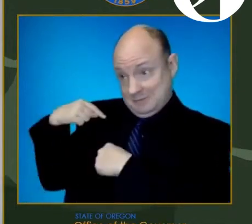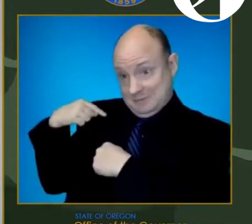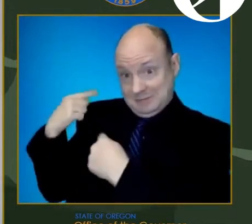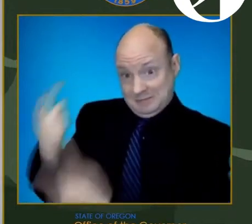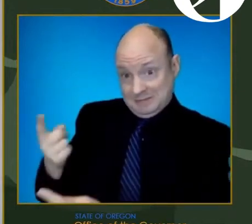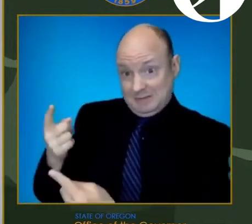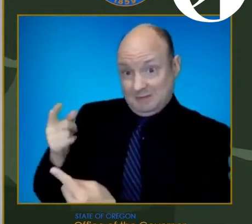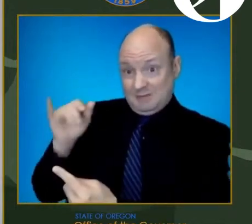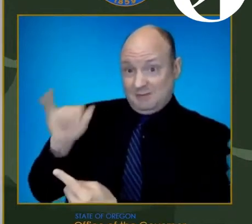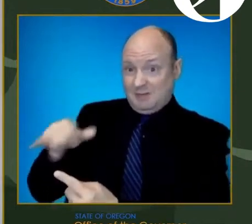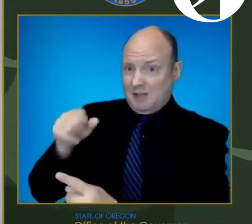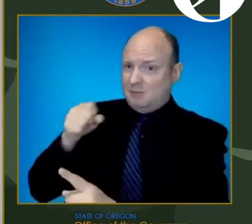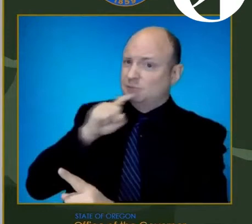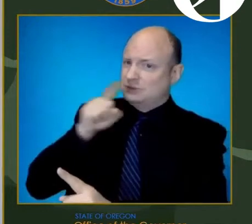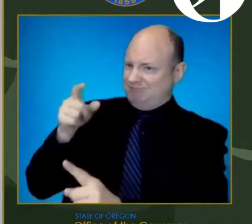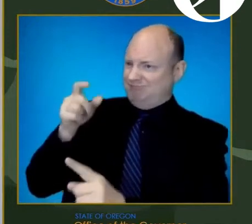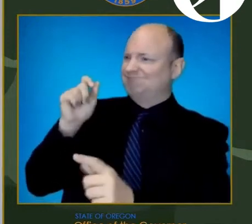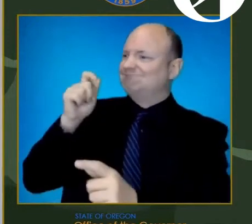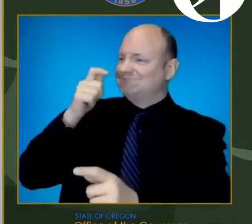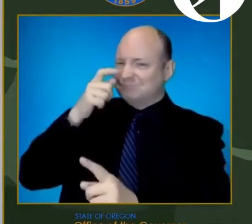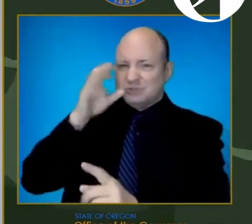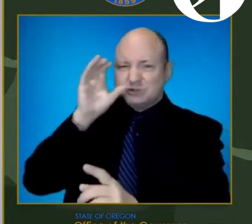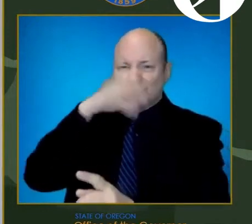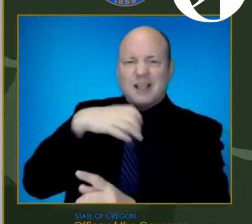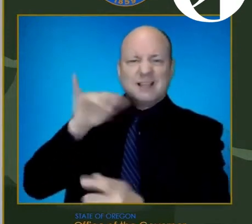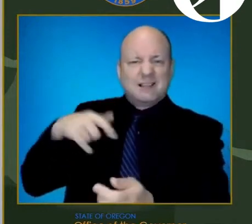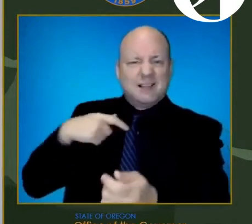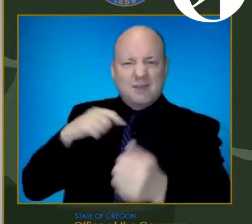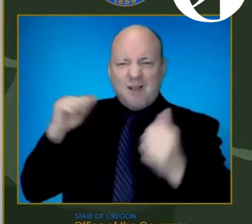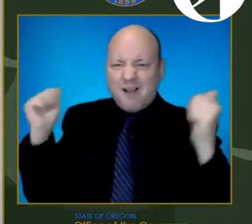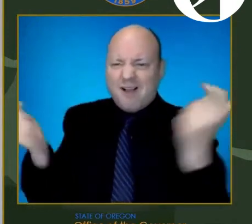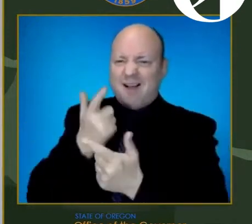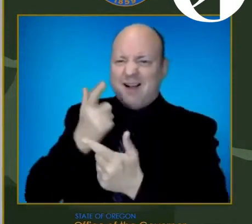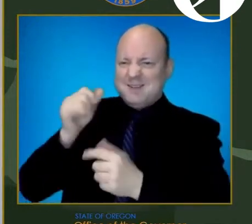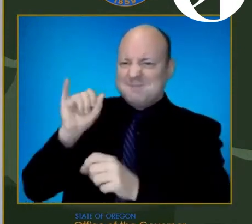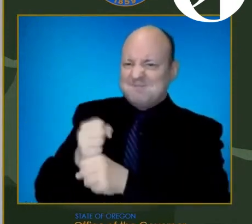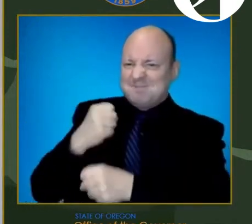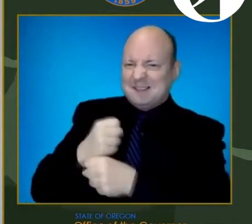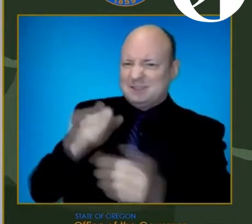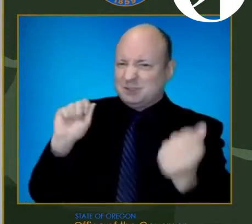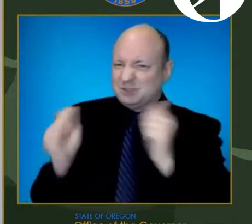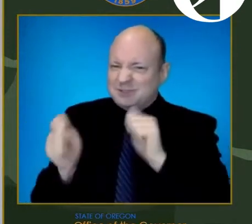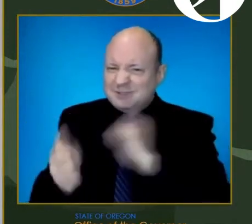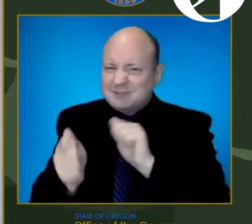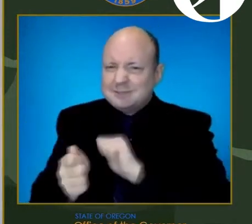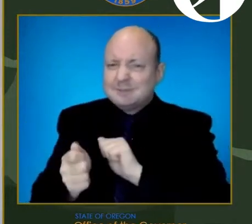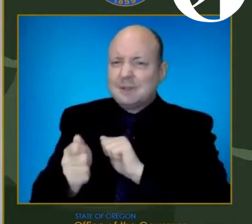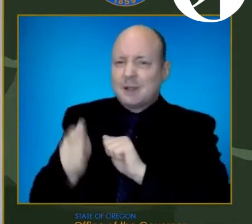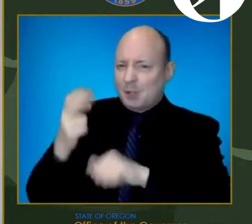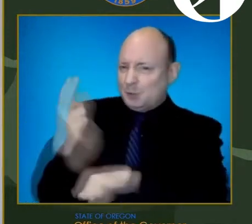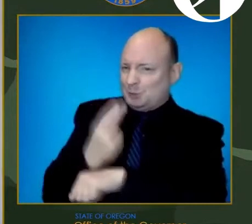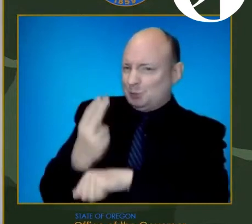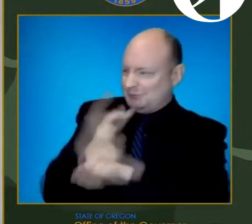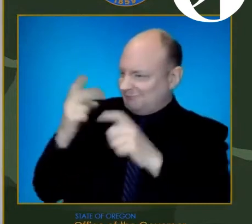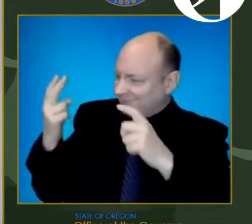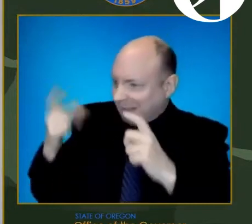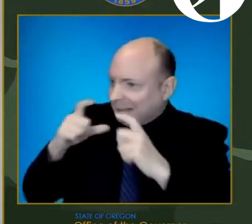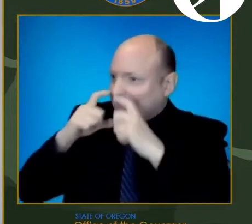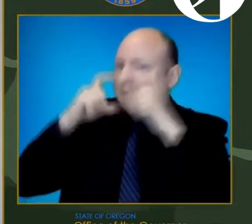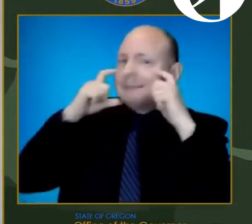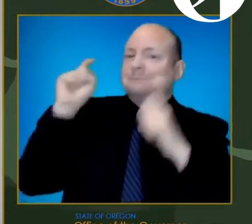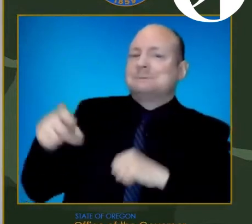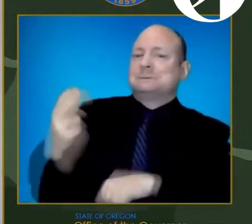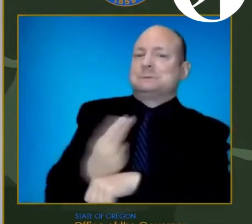guess, for everyone up on the Hill. You know, we've all had to make changes just like the public has in terms of, you know, masking and social distancing